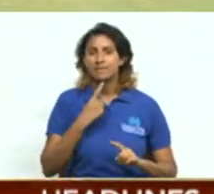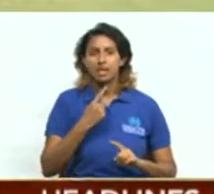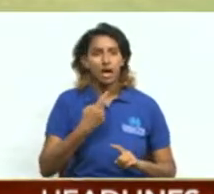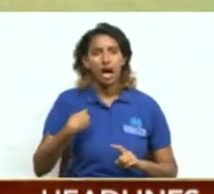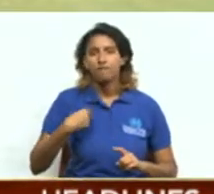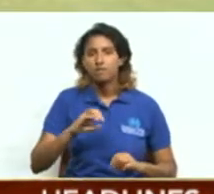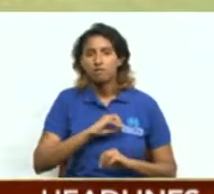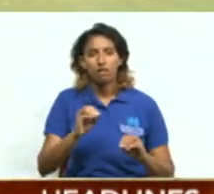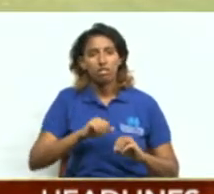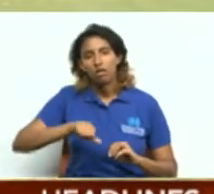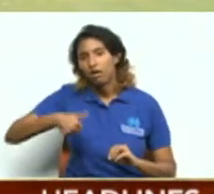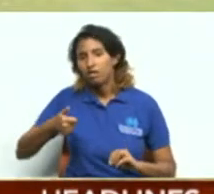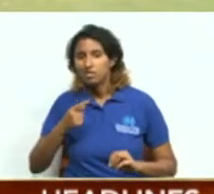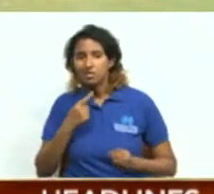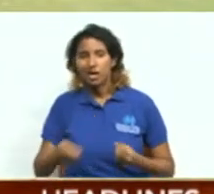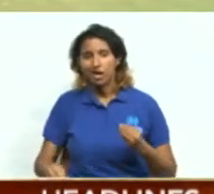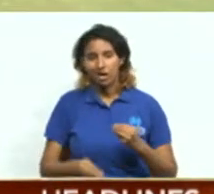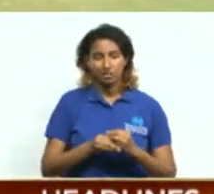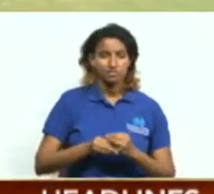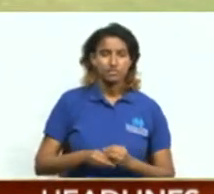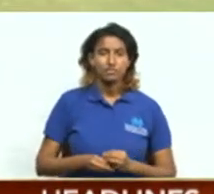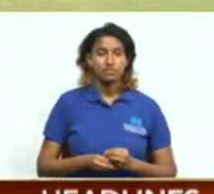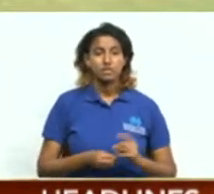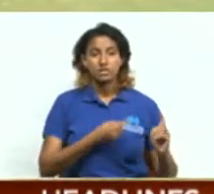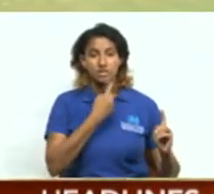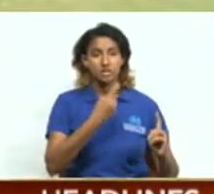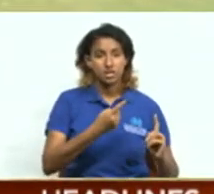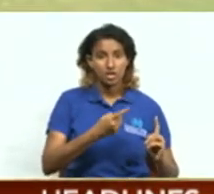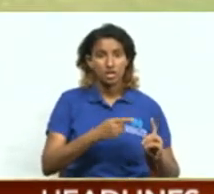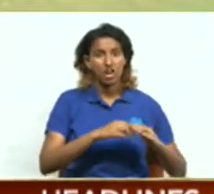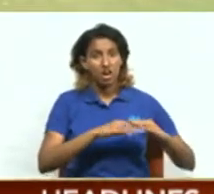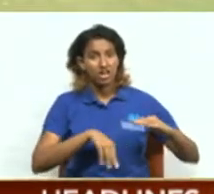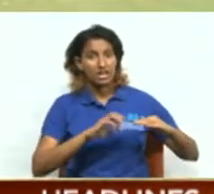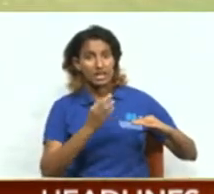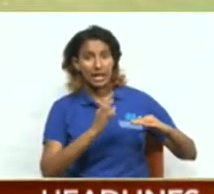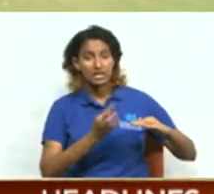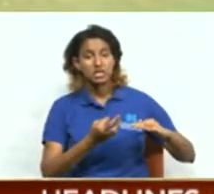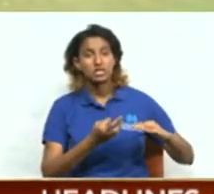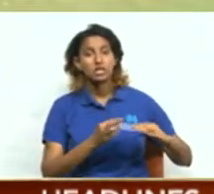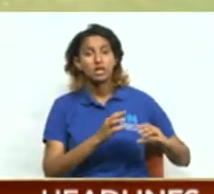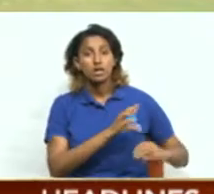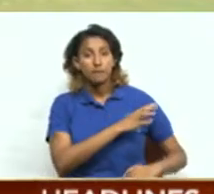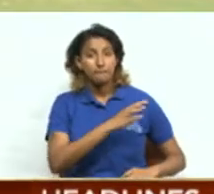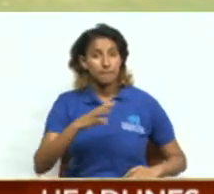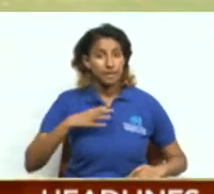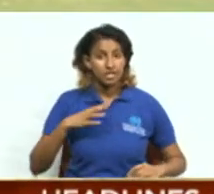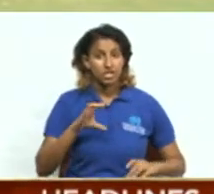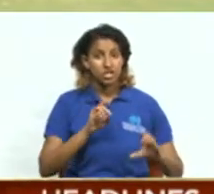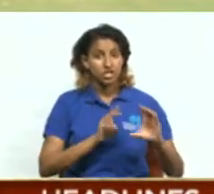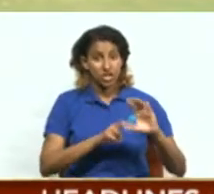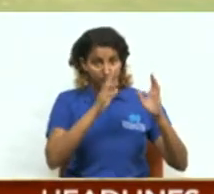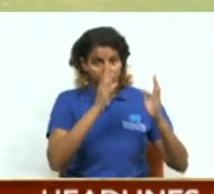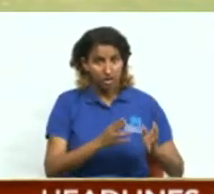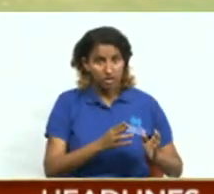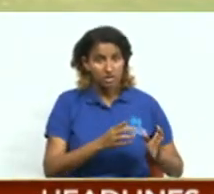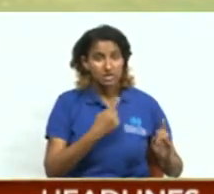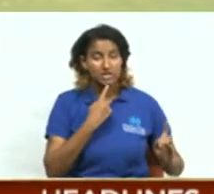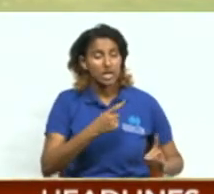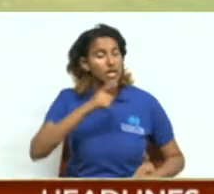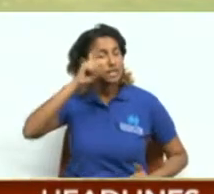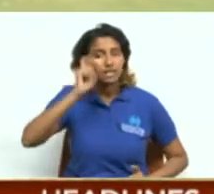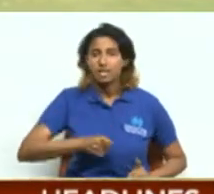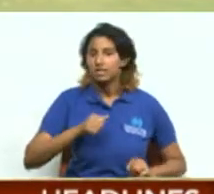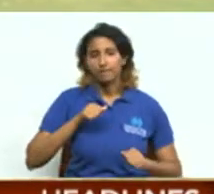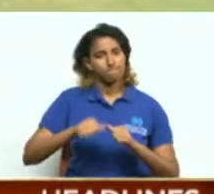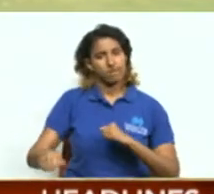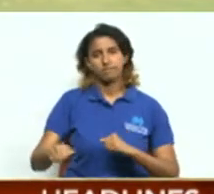this, Raja remains steadfast that the under-19 selection committee chairman must be dismissed. You can't do something like that at a national level, you